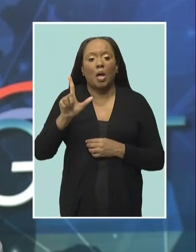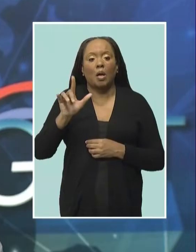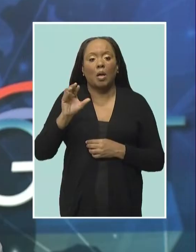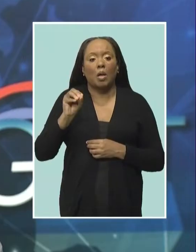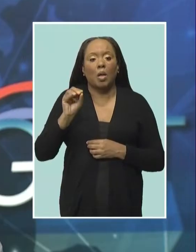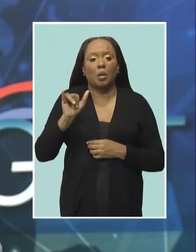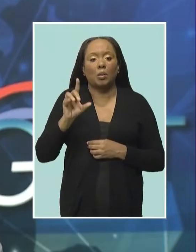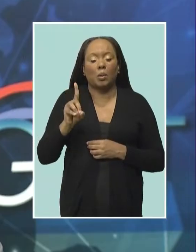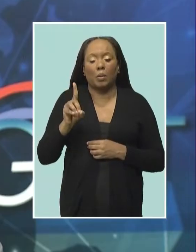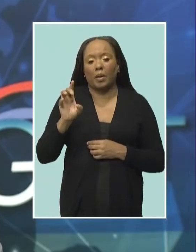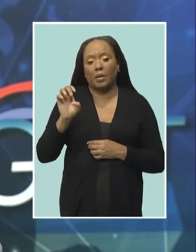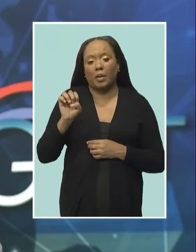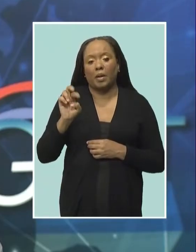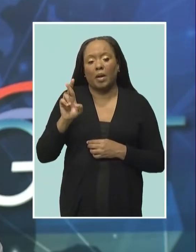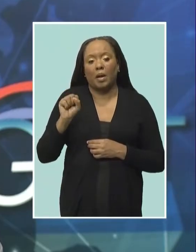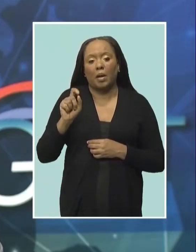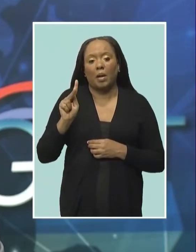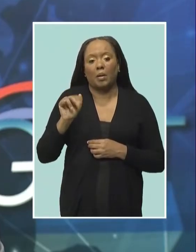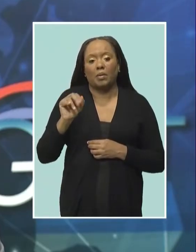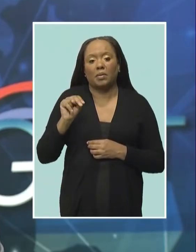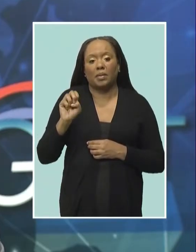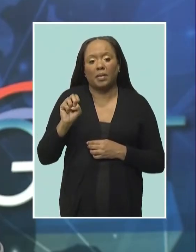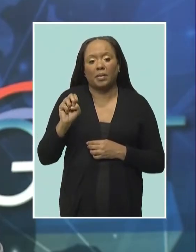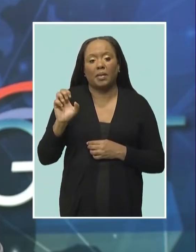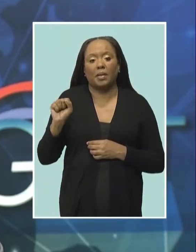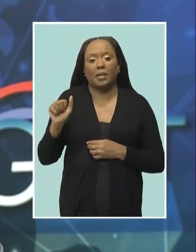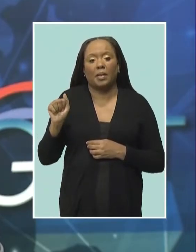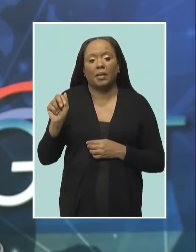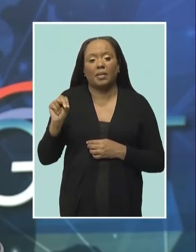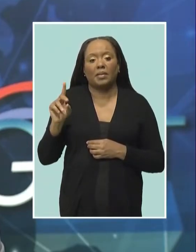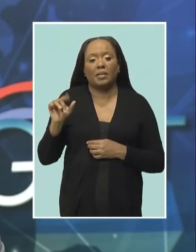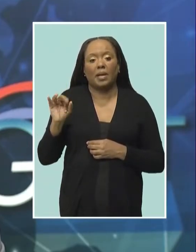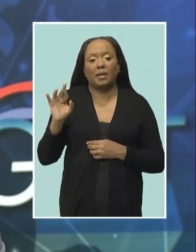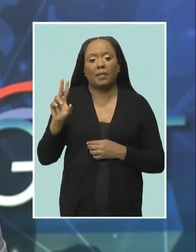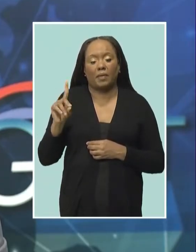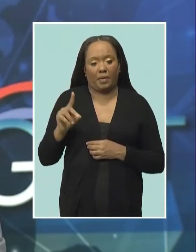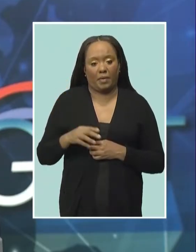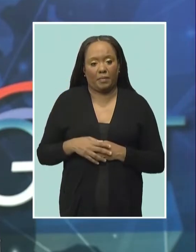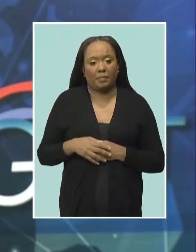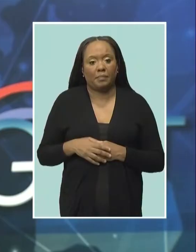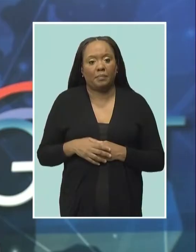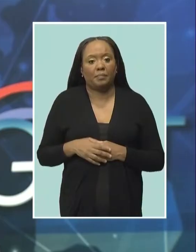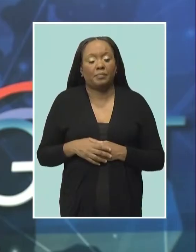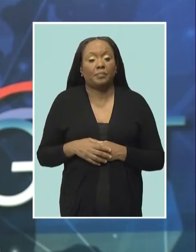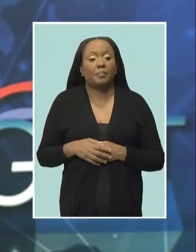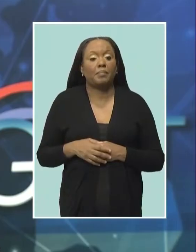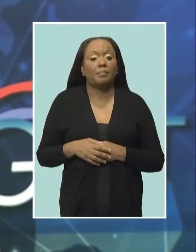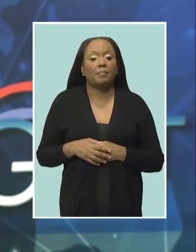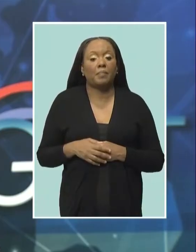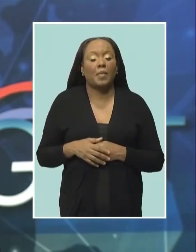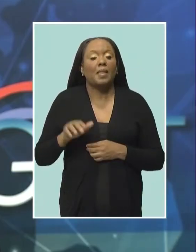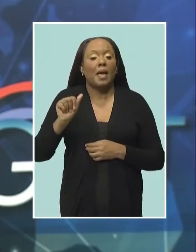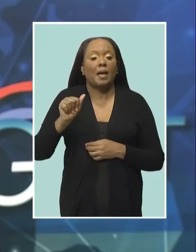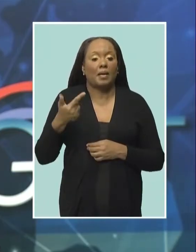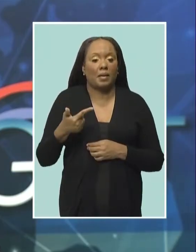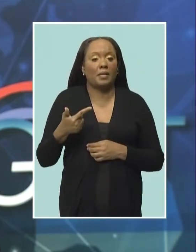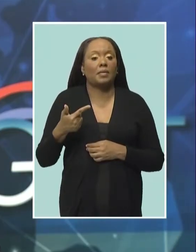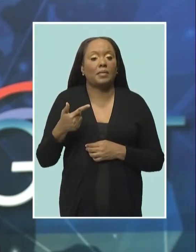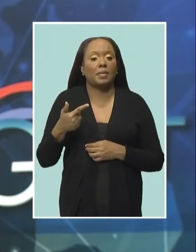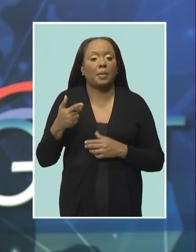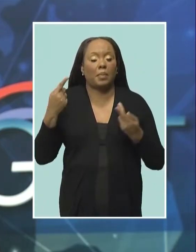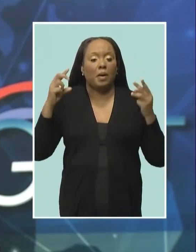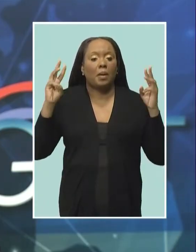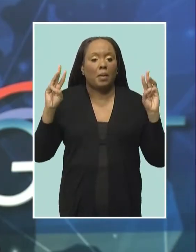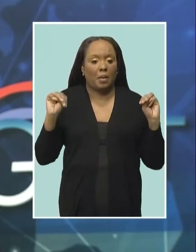Santi Bradshaw made the announcement before the House got down to formal business. Barbados is currently observing 3 days of national mourning